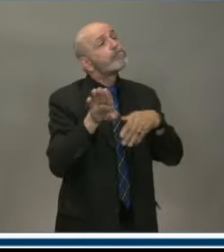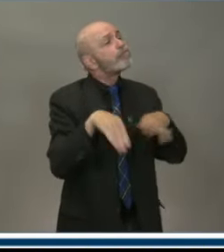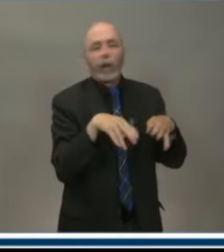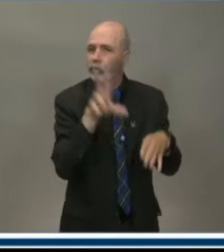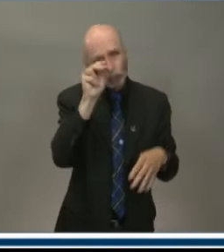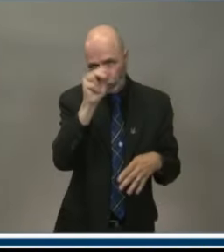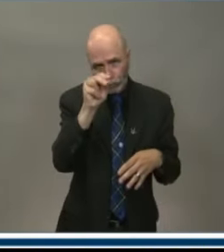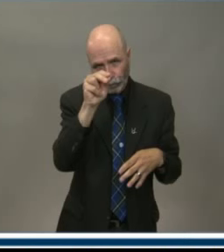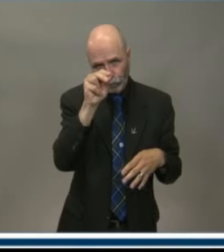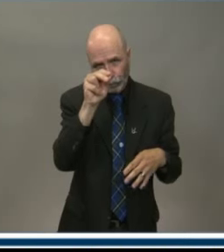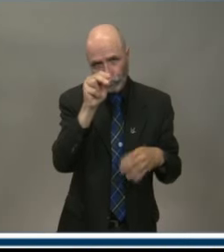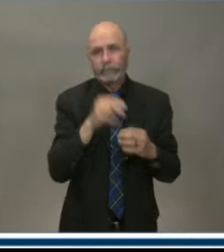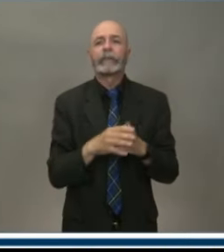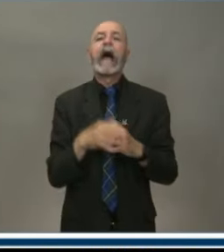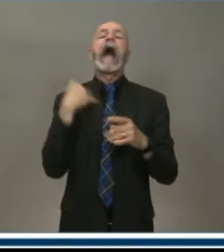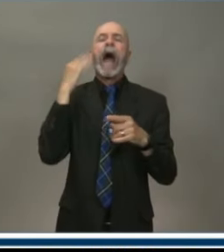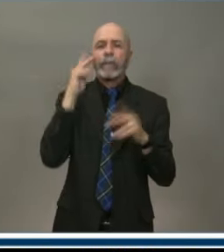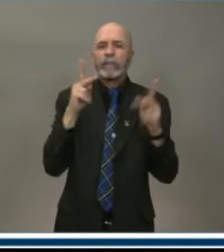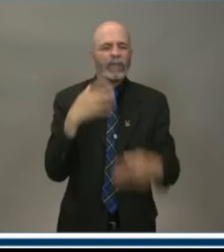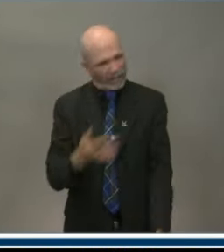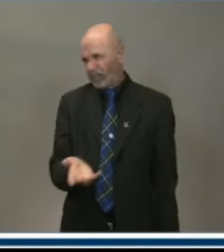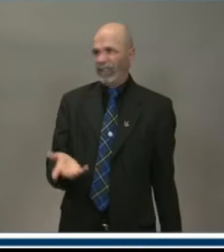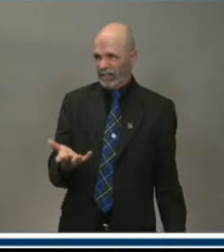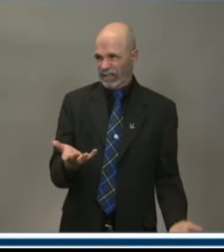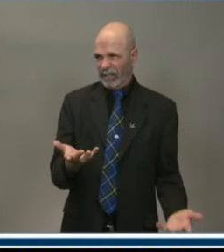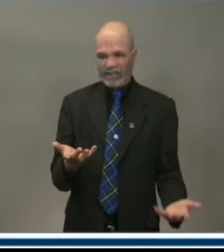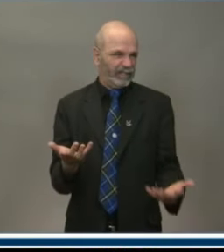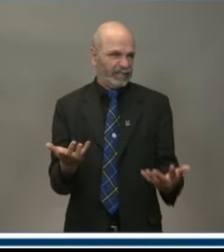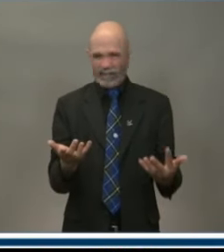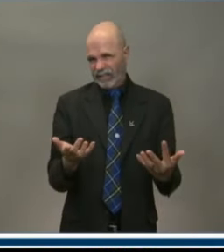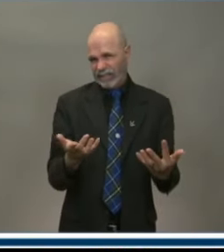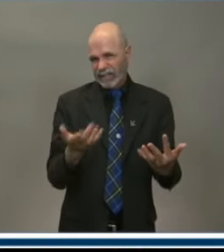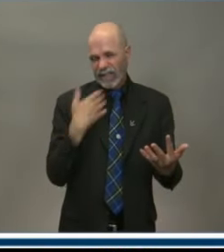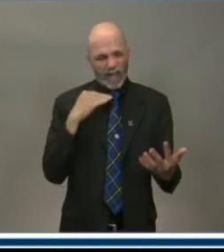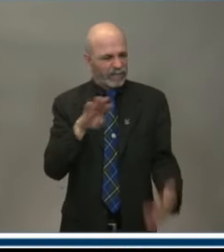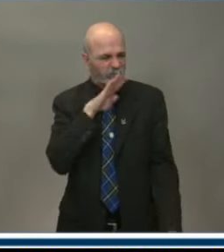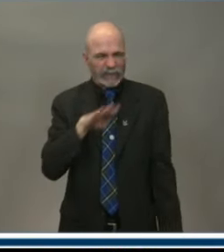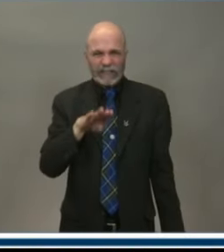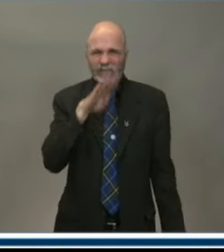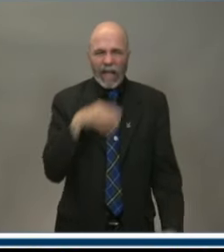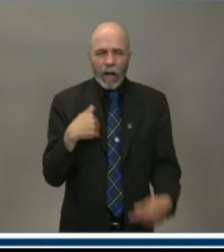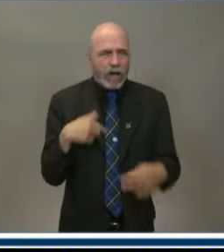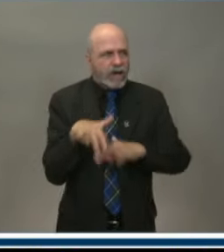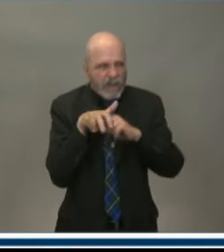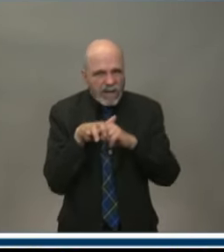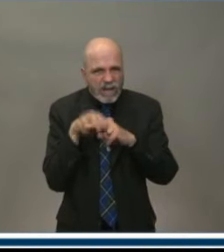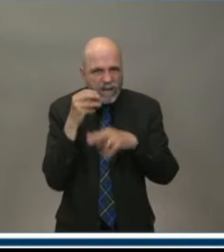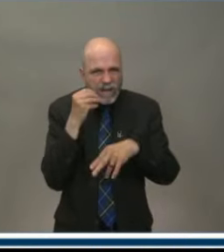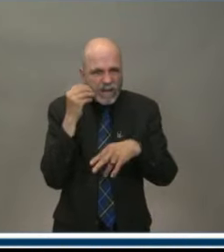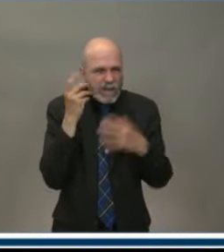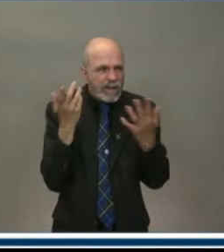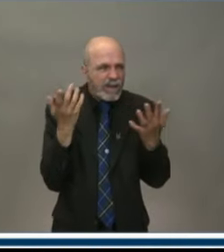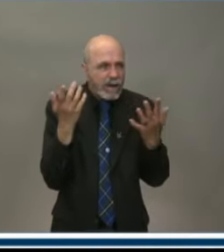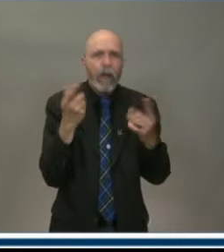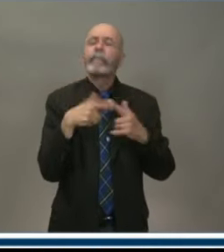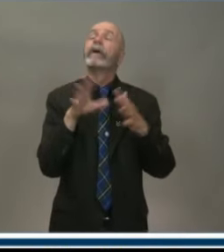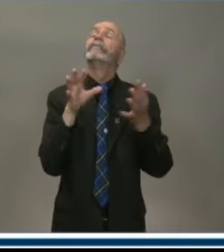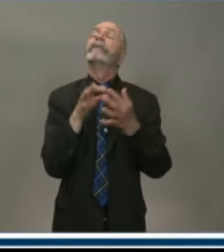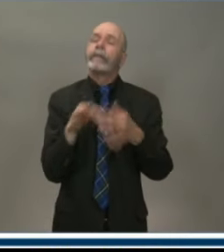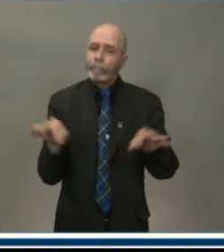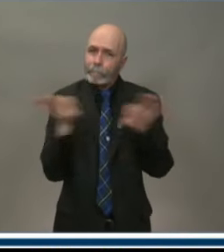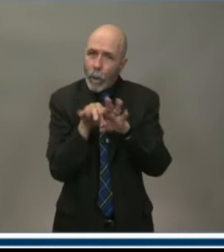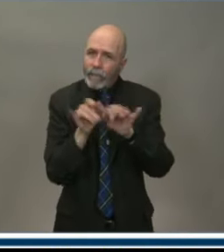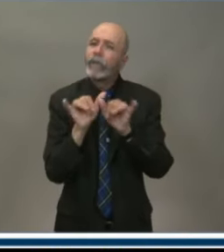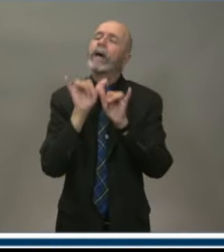this seems harsh and is frustrating to some, but it's necessary to continue these strong measures for a few more weeks. We're not out